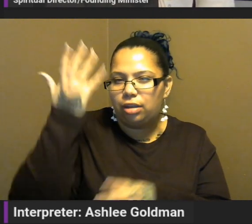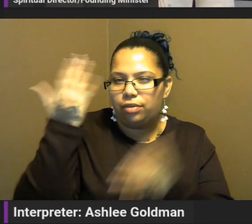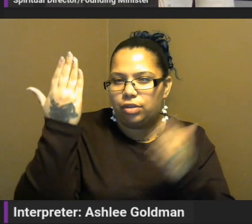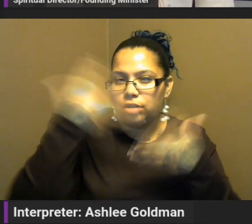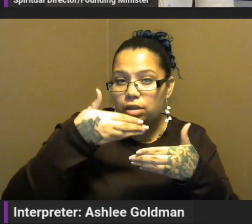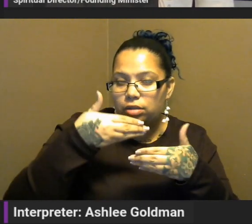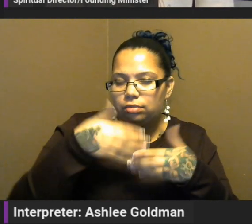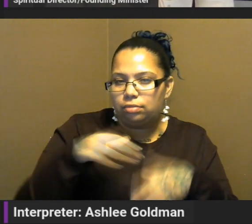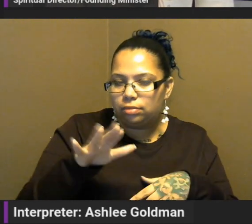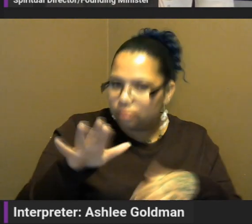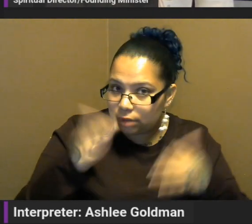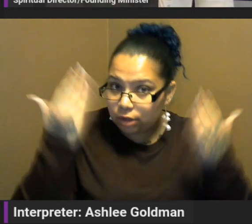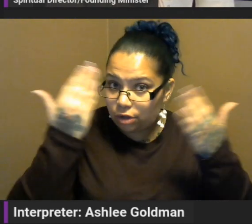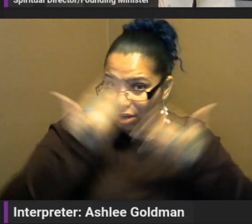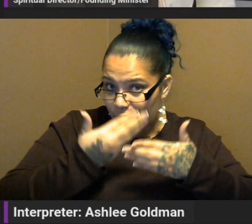darkness.